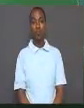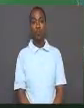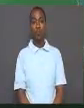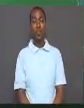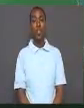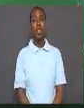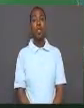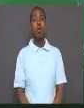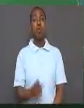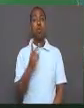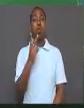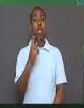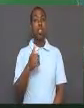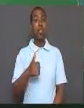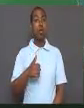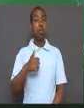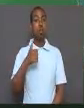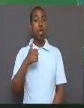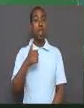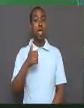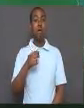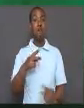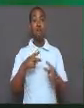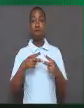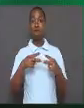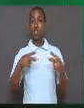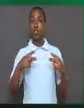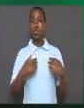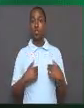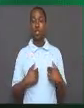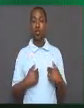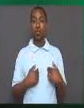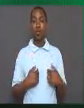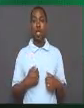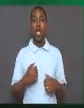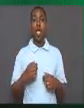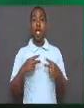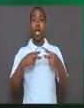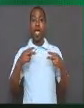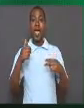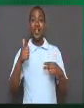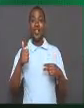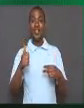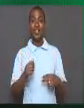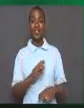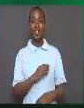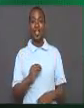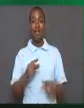There are two main types of vessels: arteries and